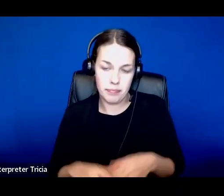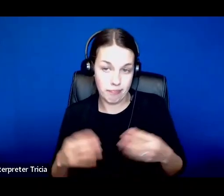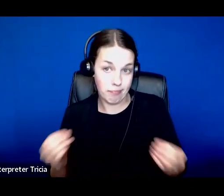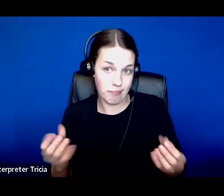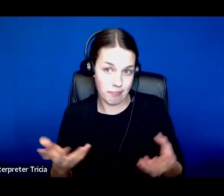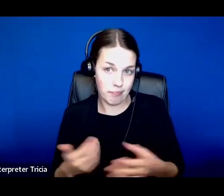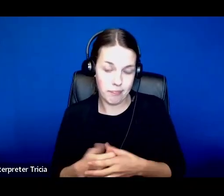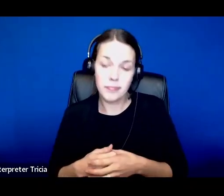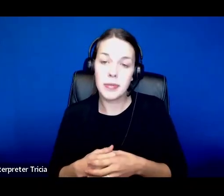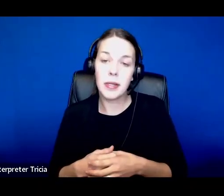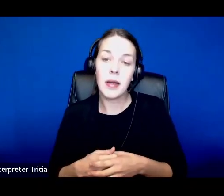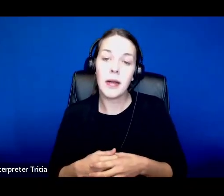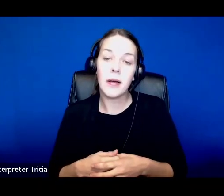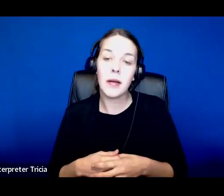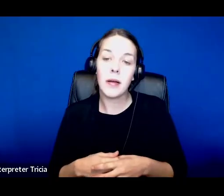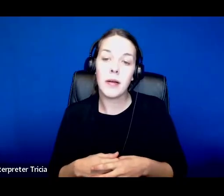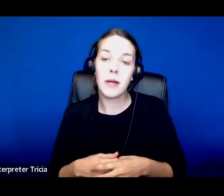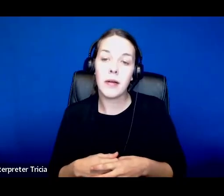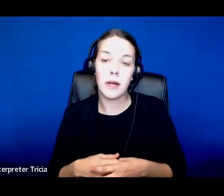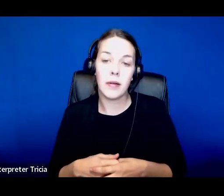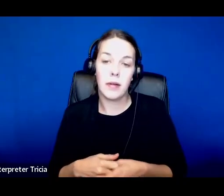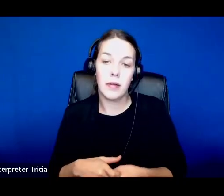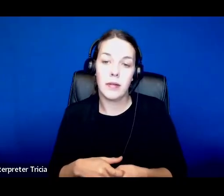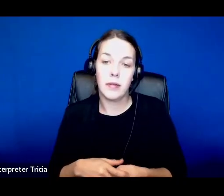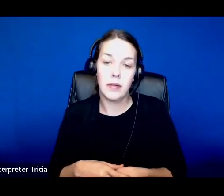So a little bit of